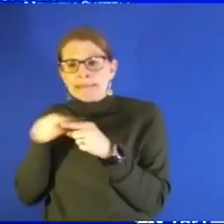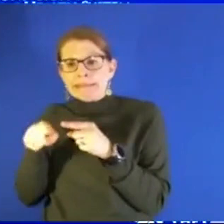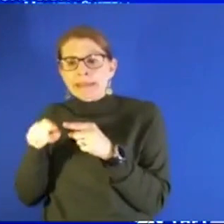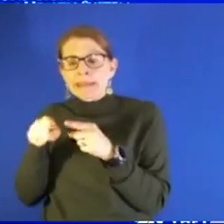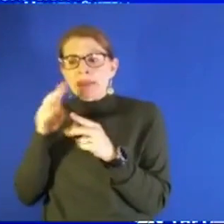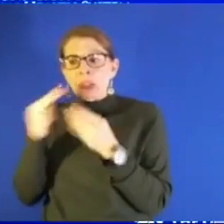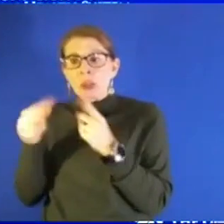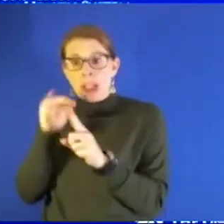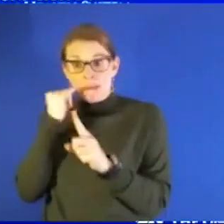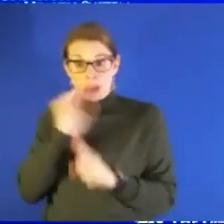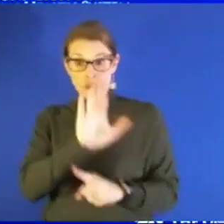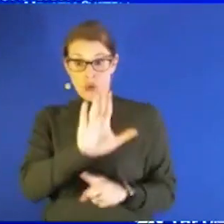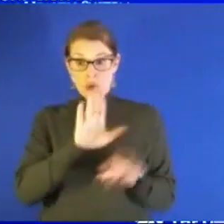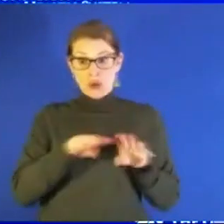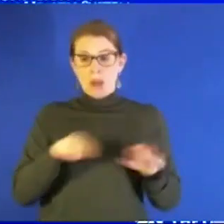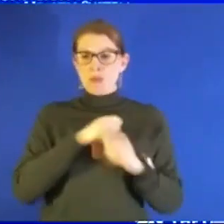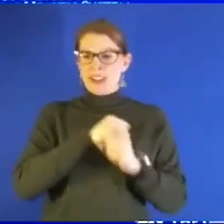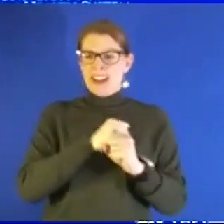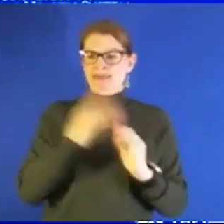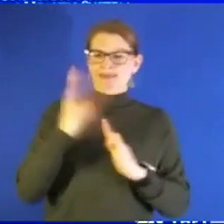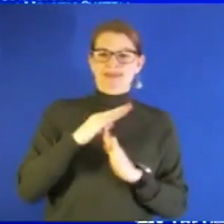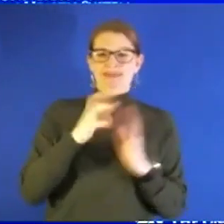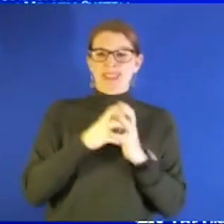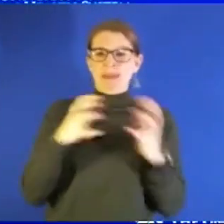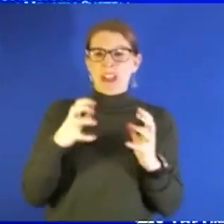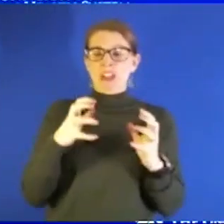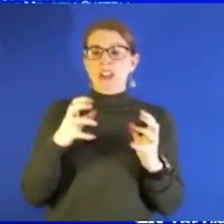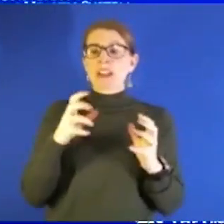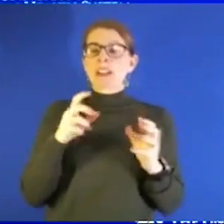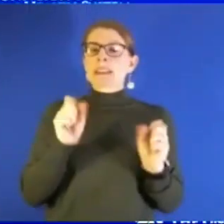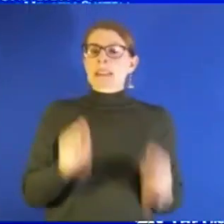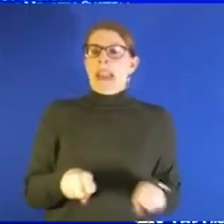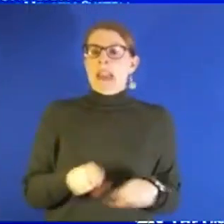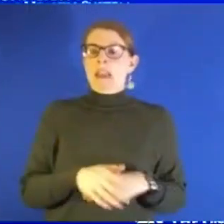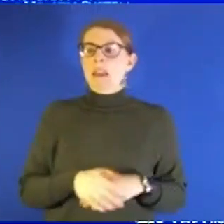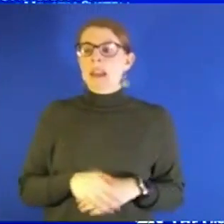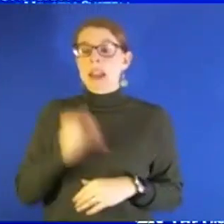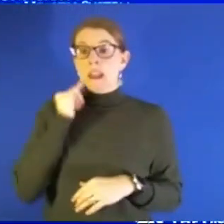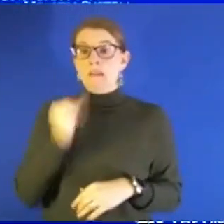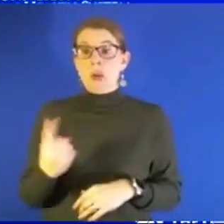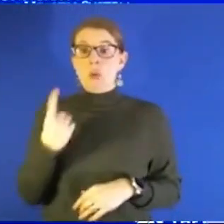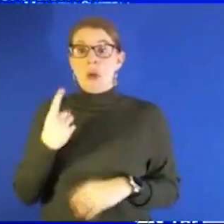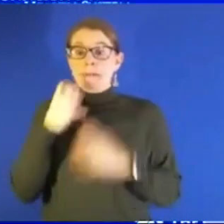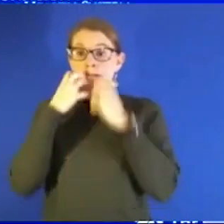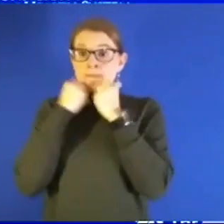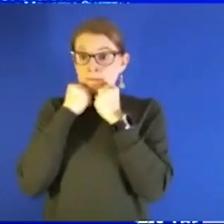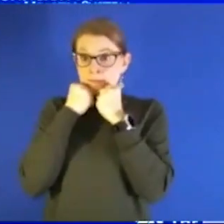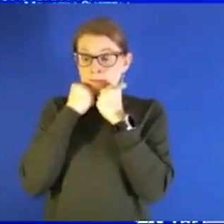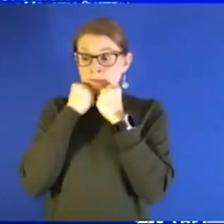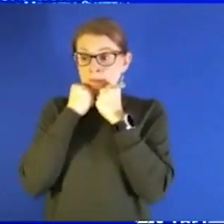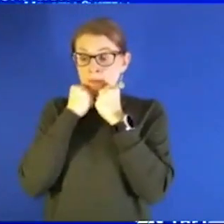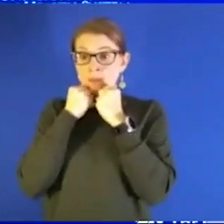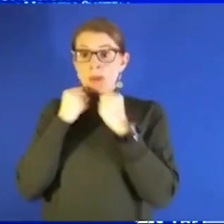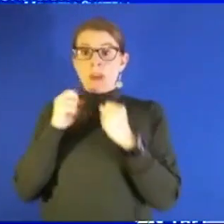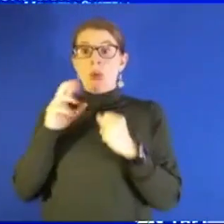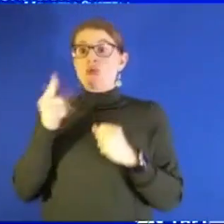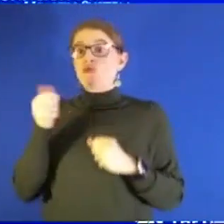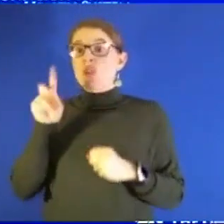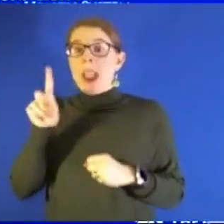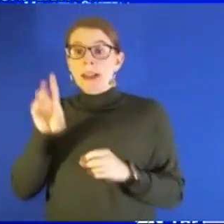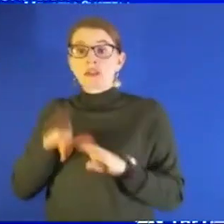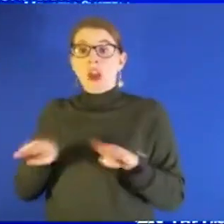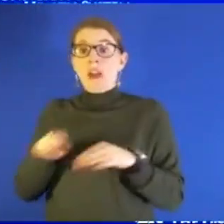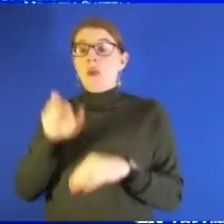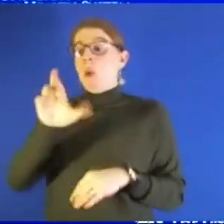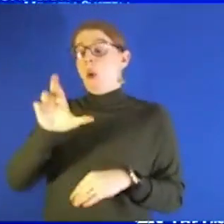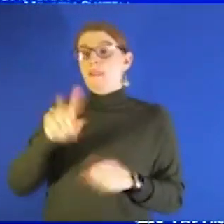protect them as much as you can from having those types of things. If it was one of your loved ones, if it was your grandchild or even a